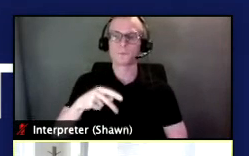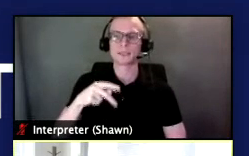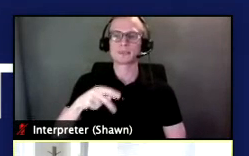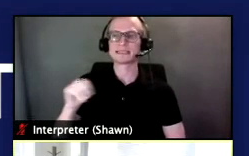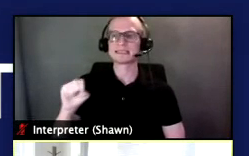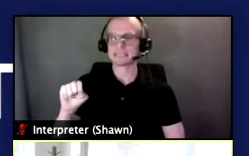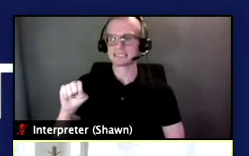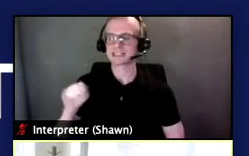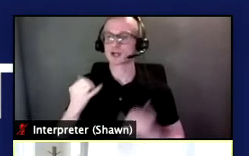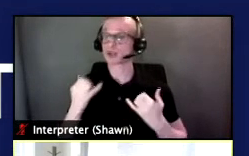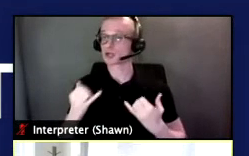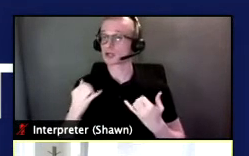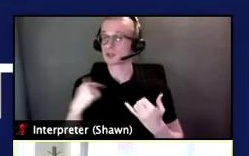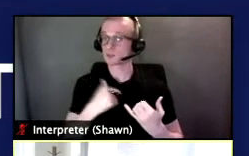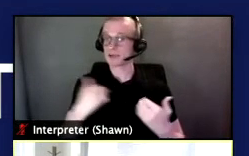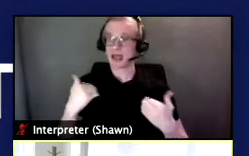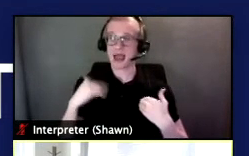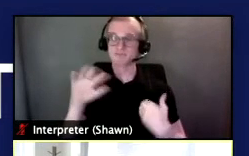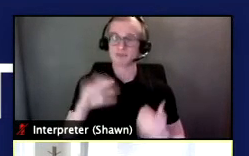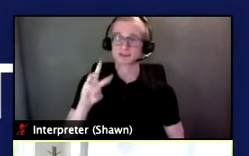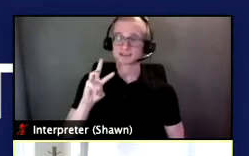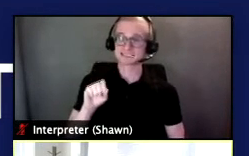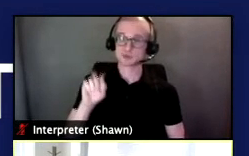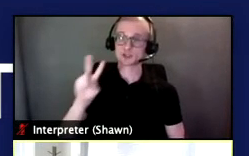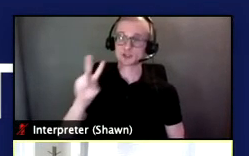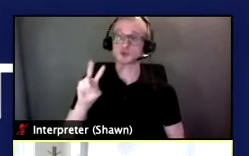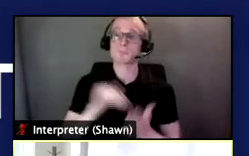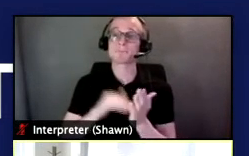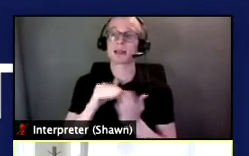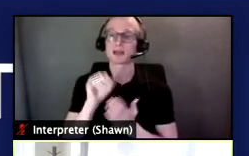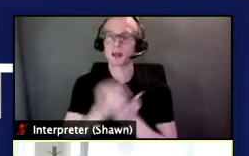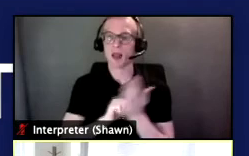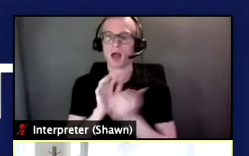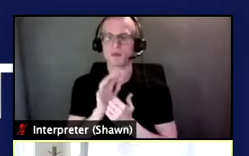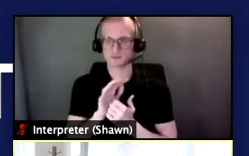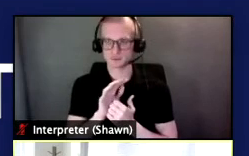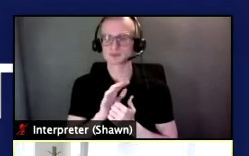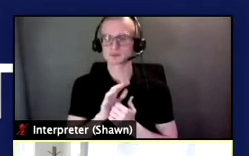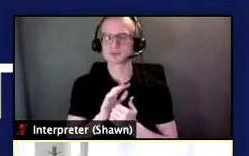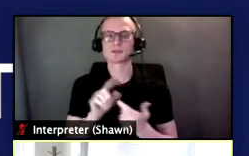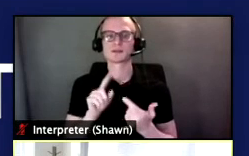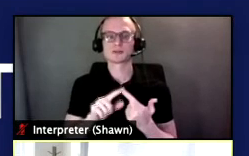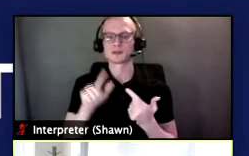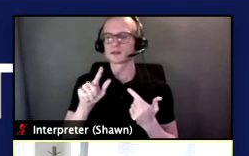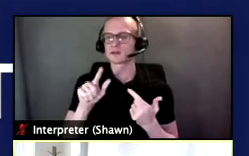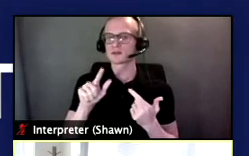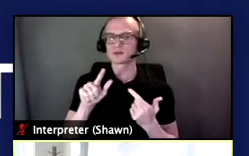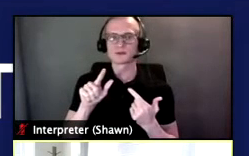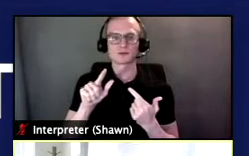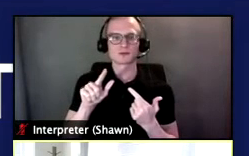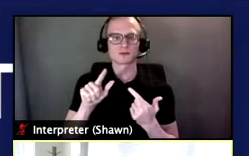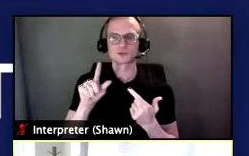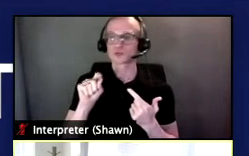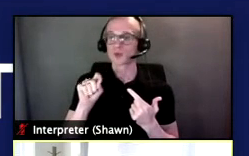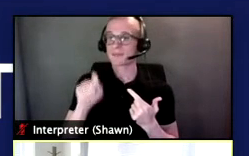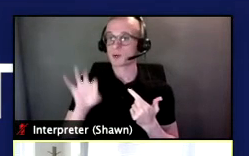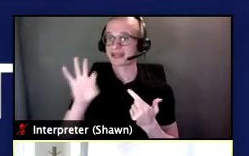have about 6.2 million gloves in stock, 20.9 million masks. Now,